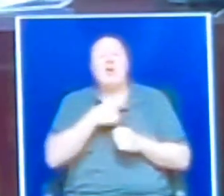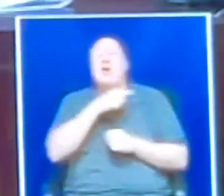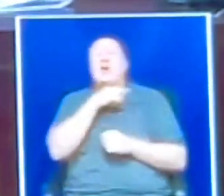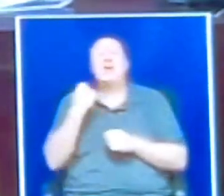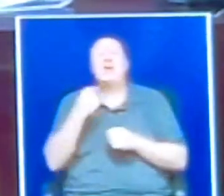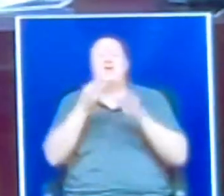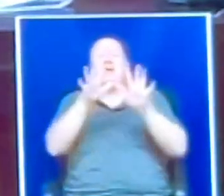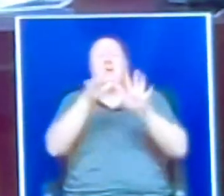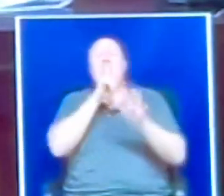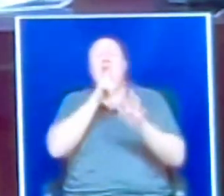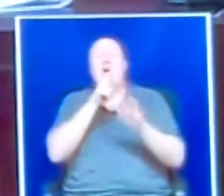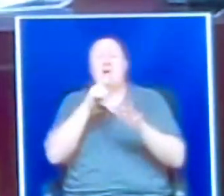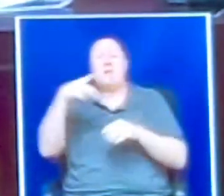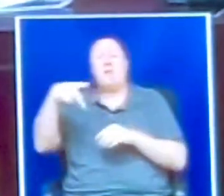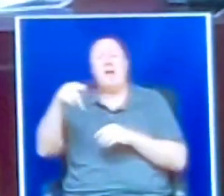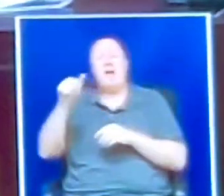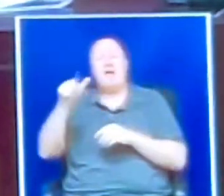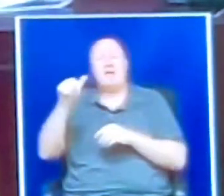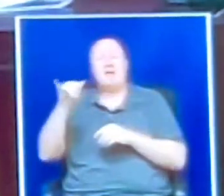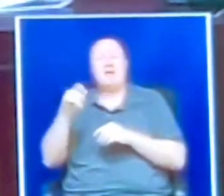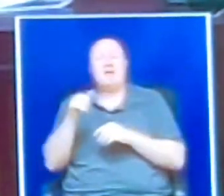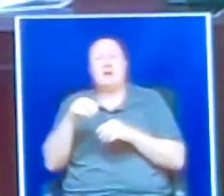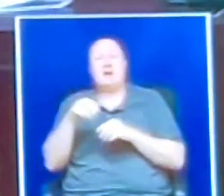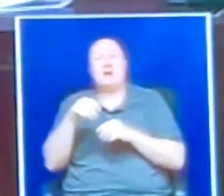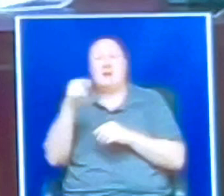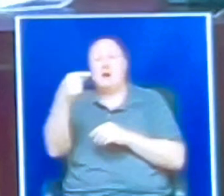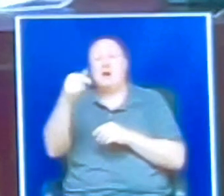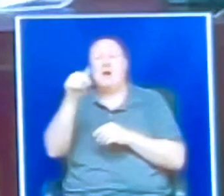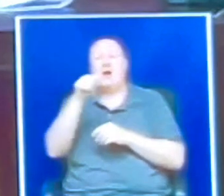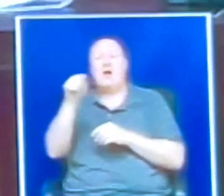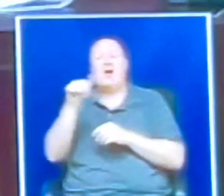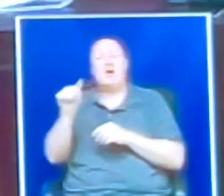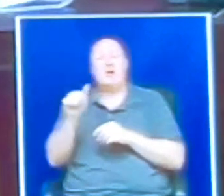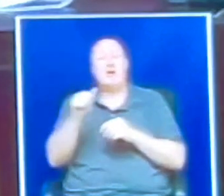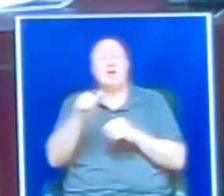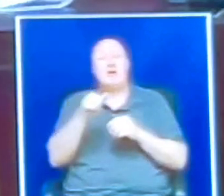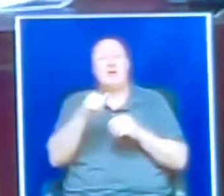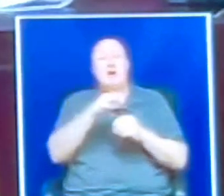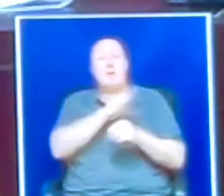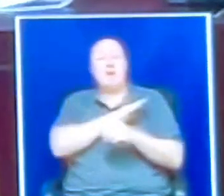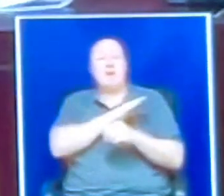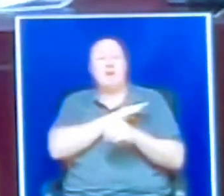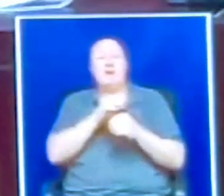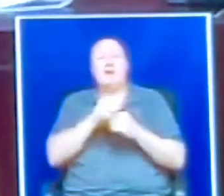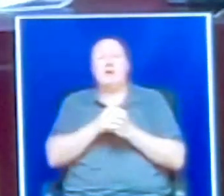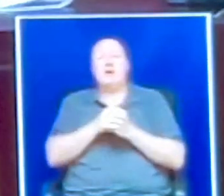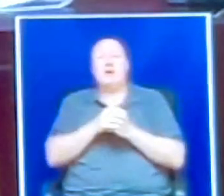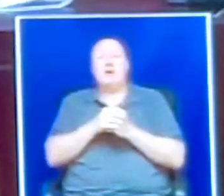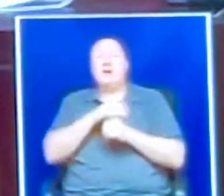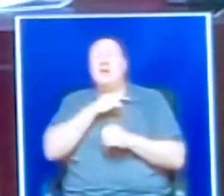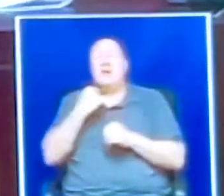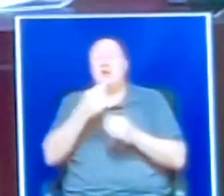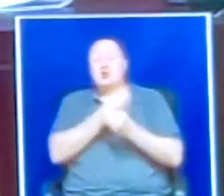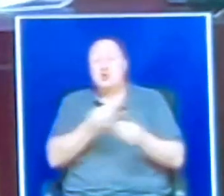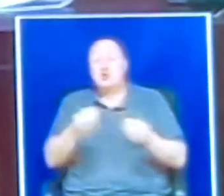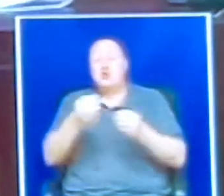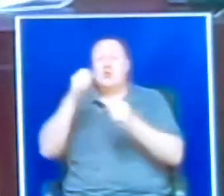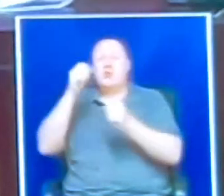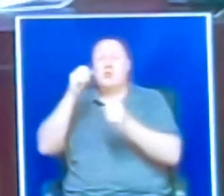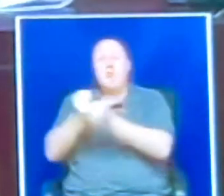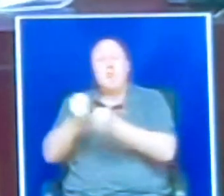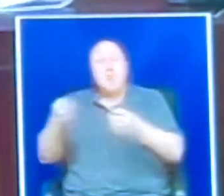10,000 Palestinians in Gaza under their military assault, killing children, bombing churches, hospitals,